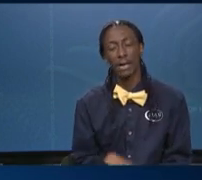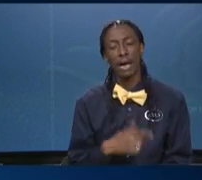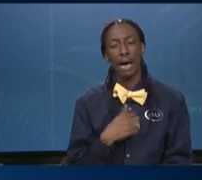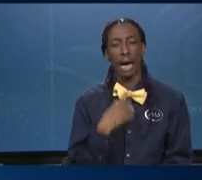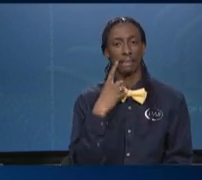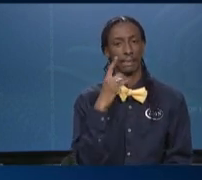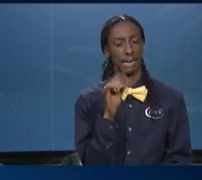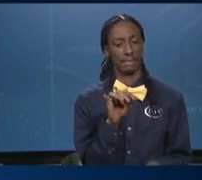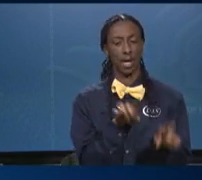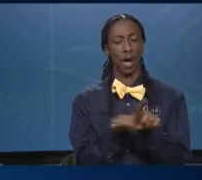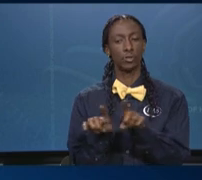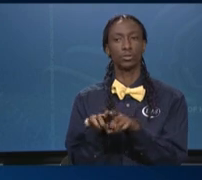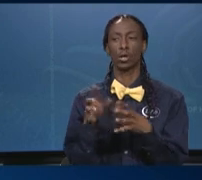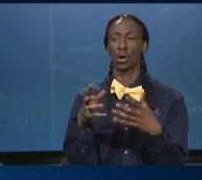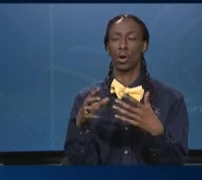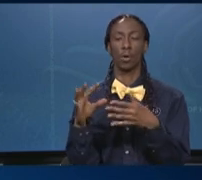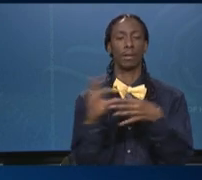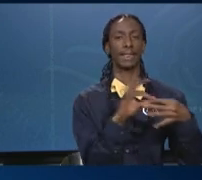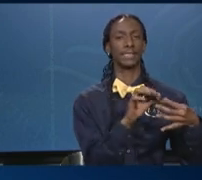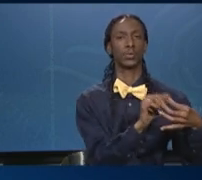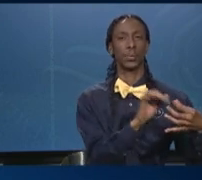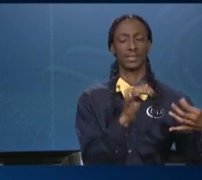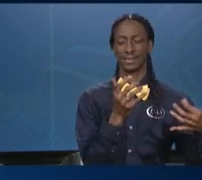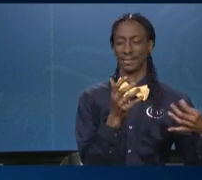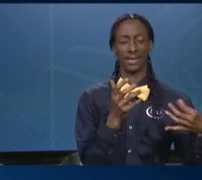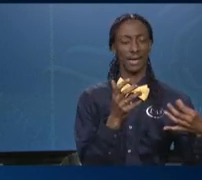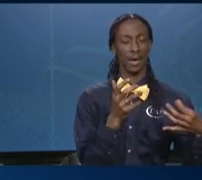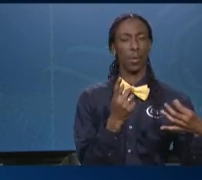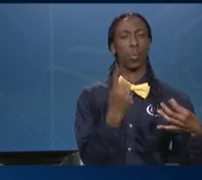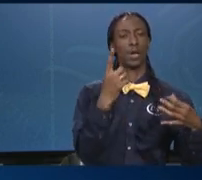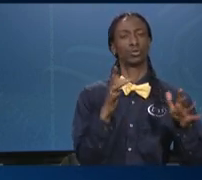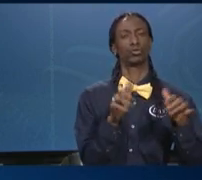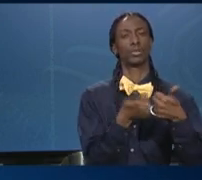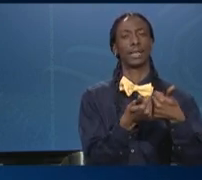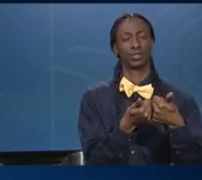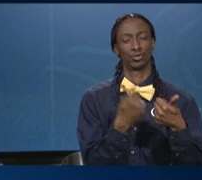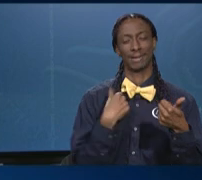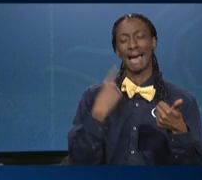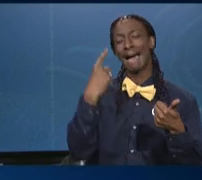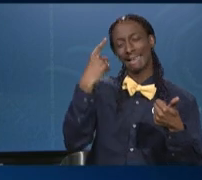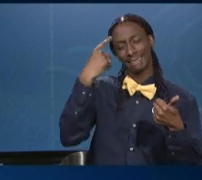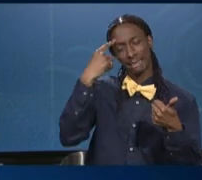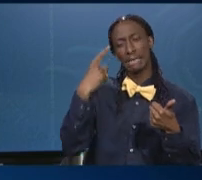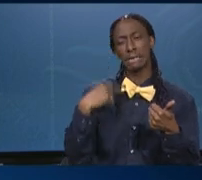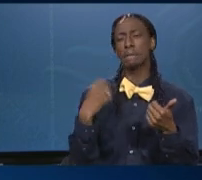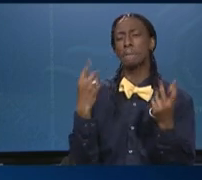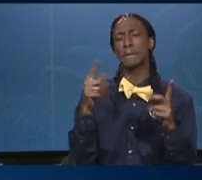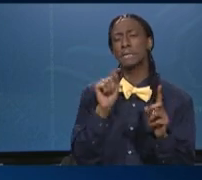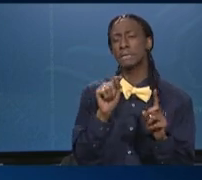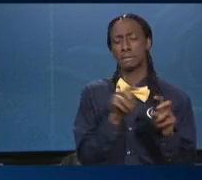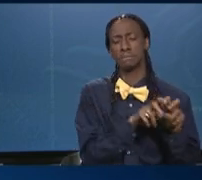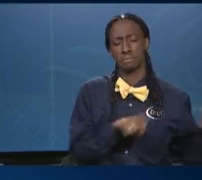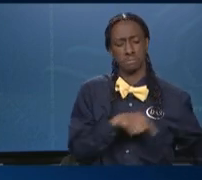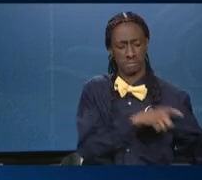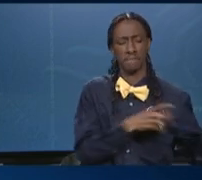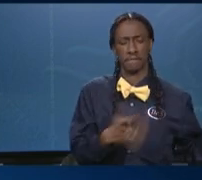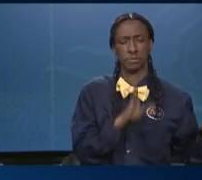that also dovetails into one of the challenges that, again, I think has been mentioned by others on this panel,